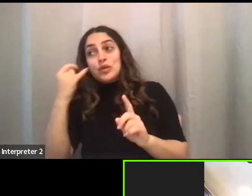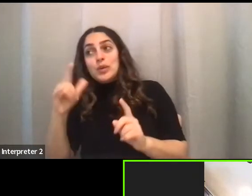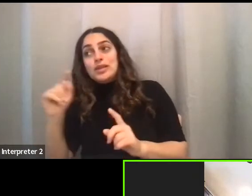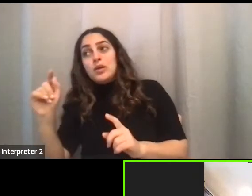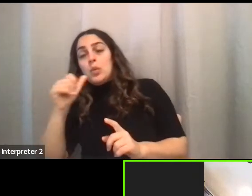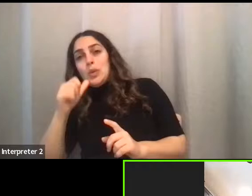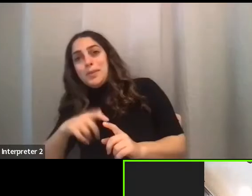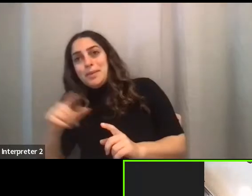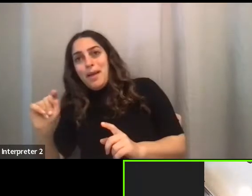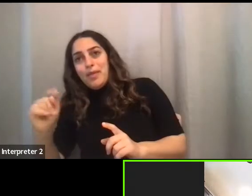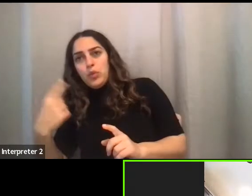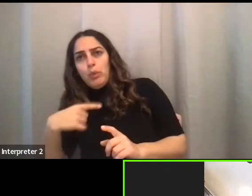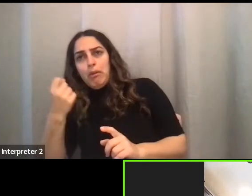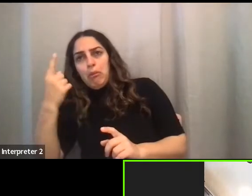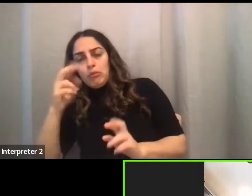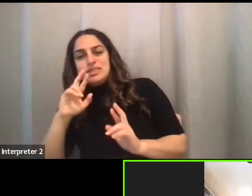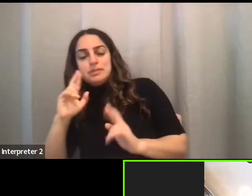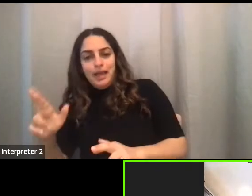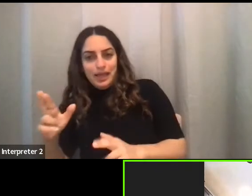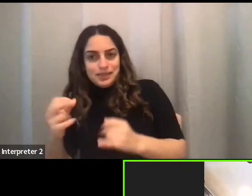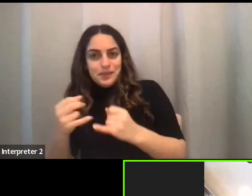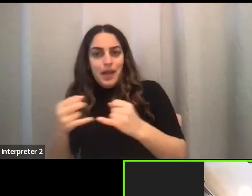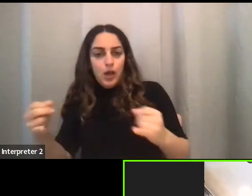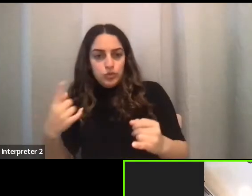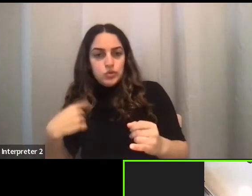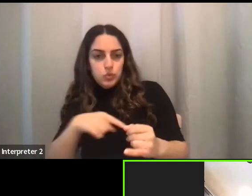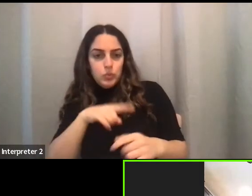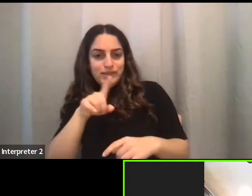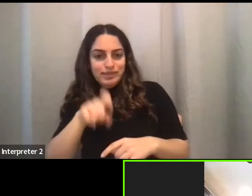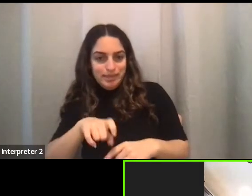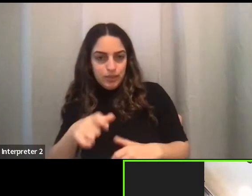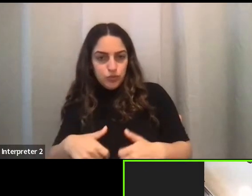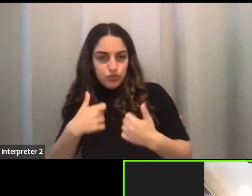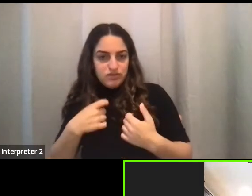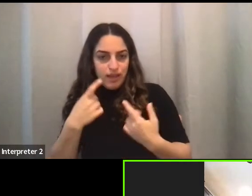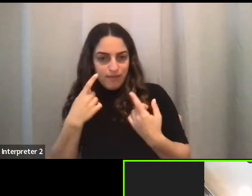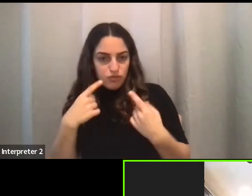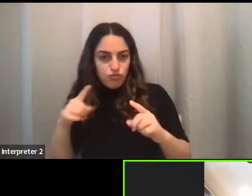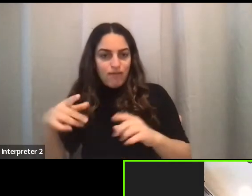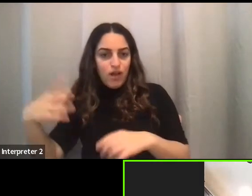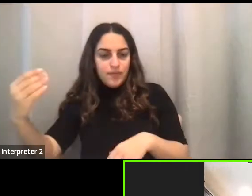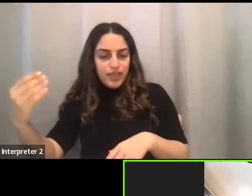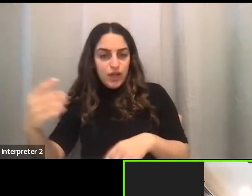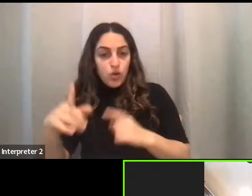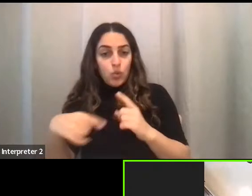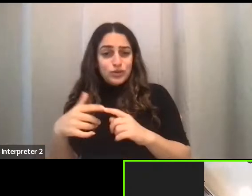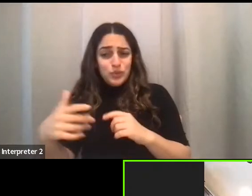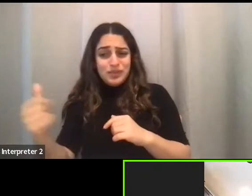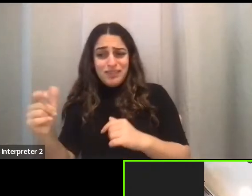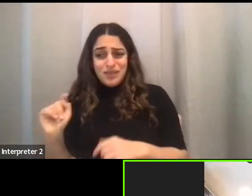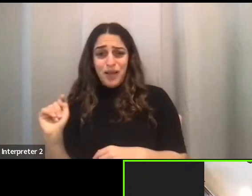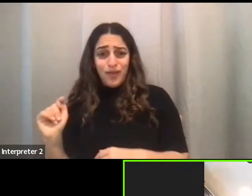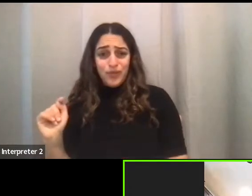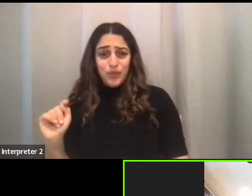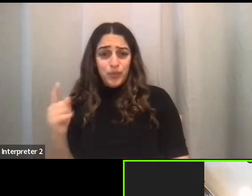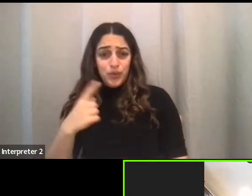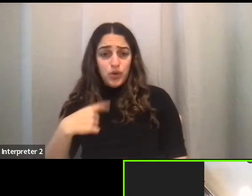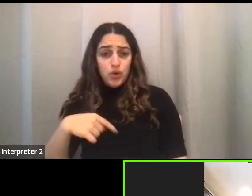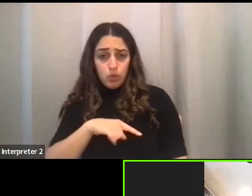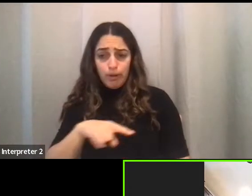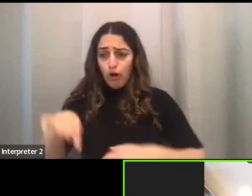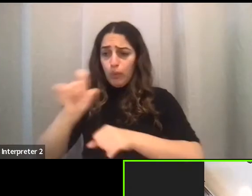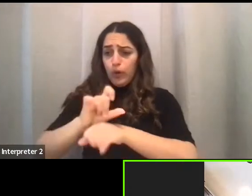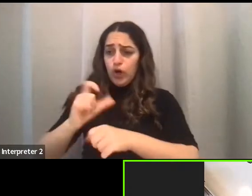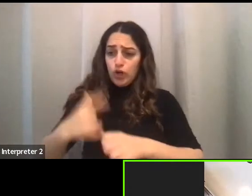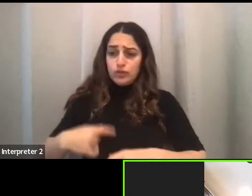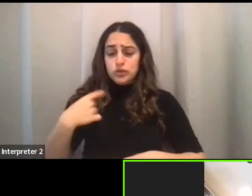respect each other's boundaries and what we need to survive and thrive out there in the field once we leave the bathroom we're iron workers we're carpenters we're plumbers